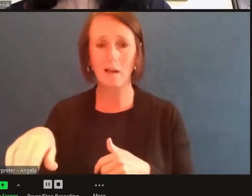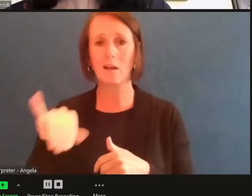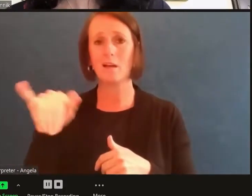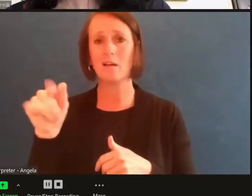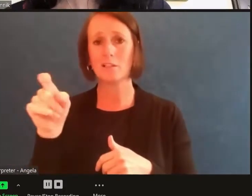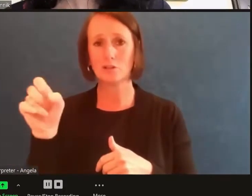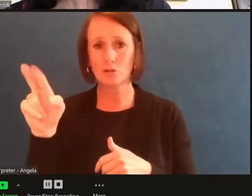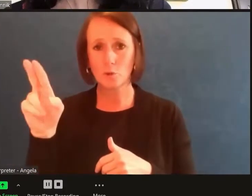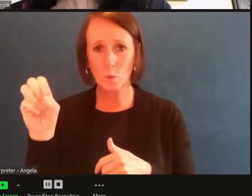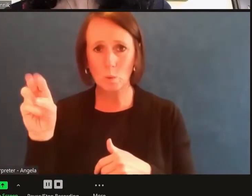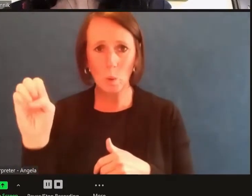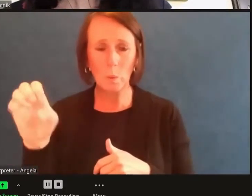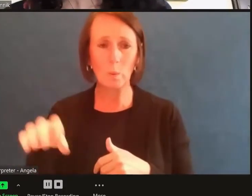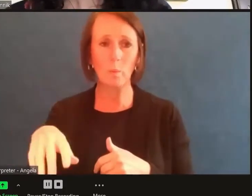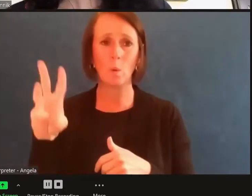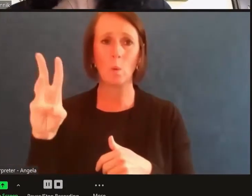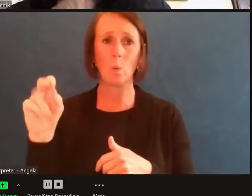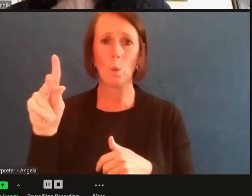former Raptor,